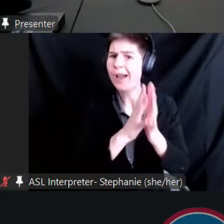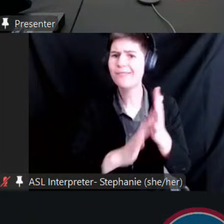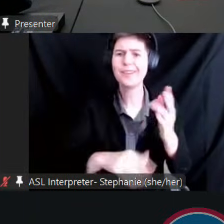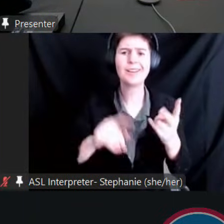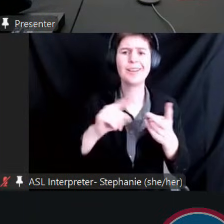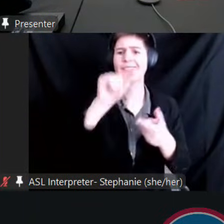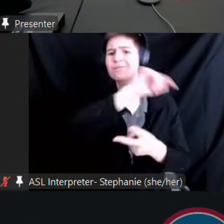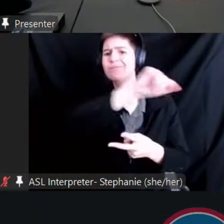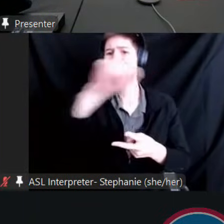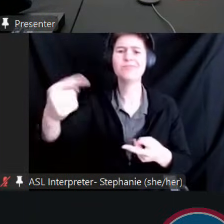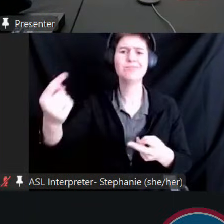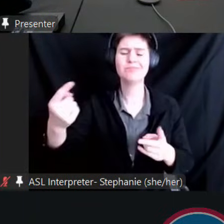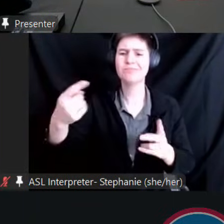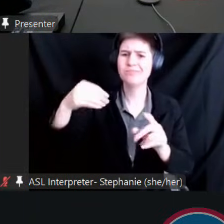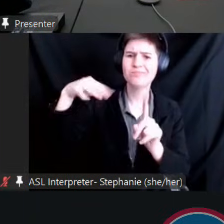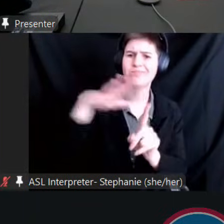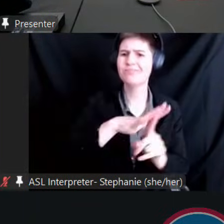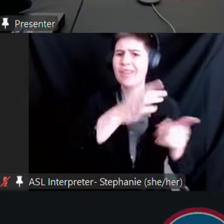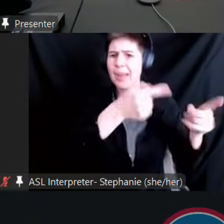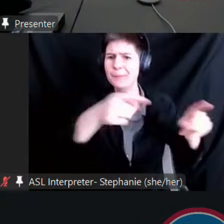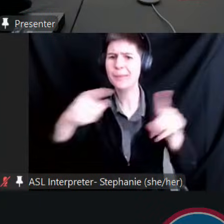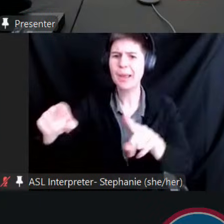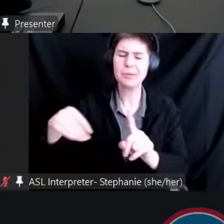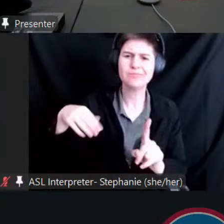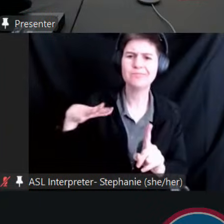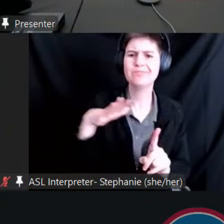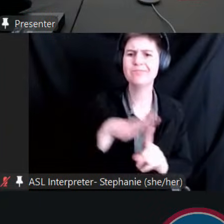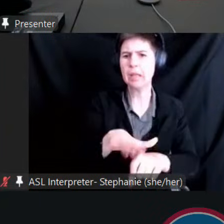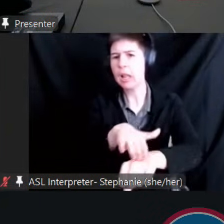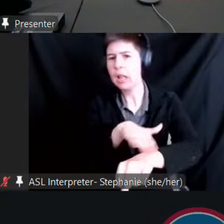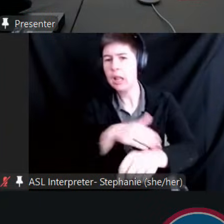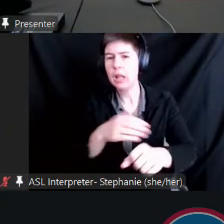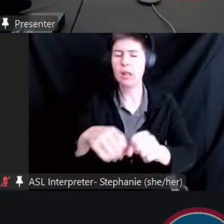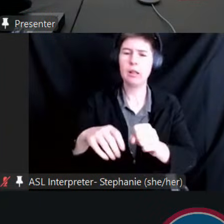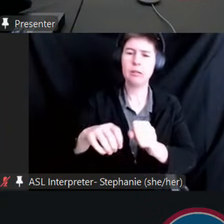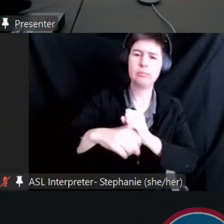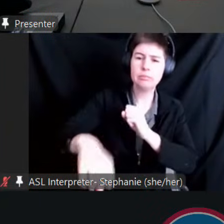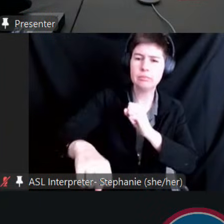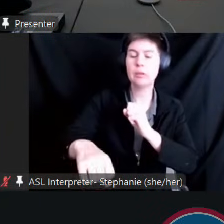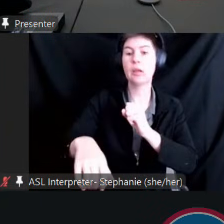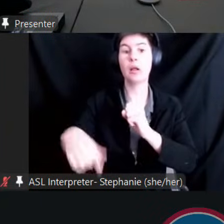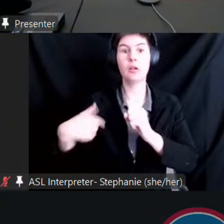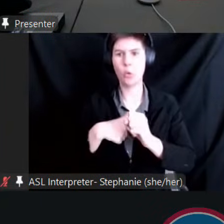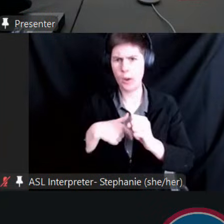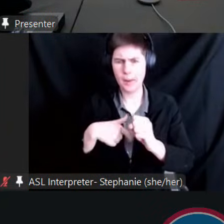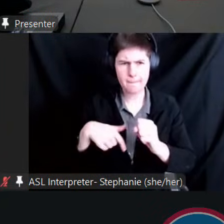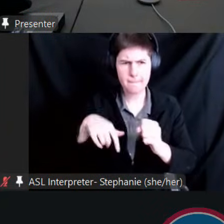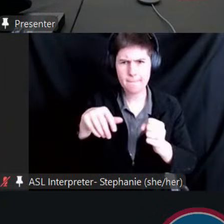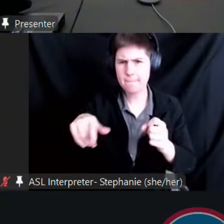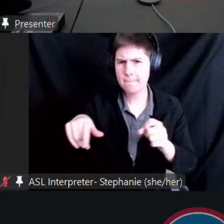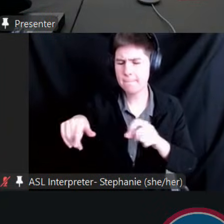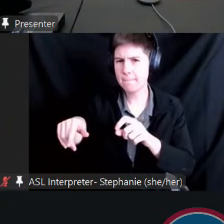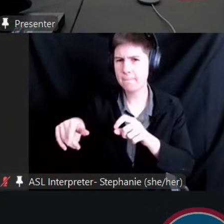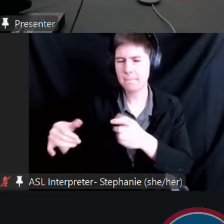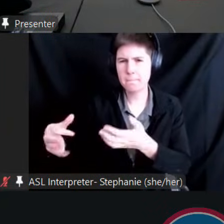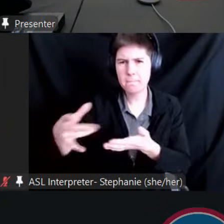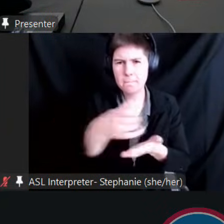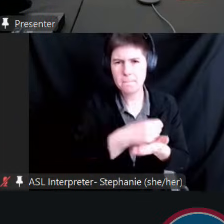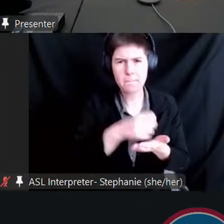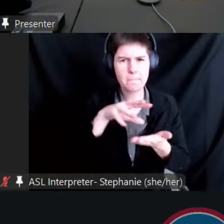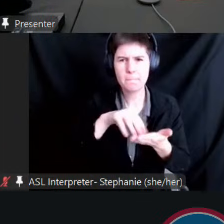it's getting to a place where it's kind of, learning and constantly incorporating the new data that's coming into and improve